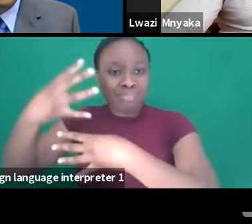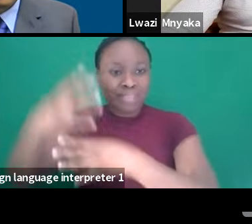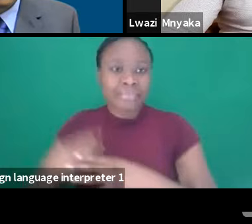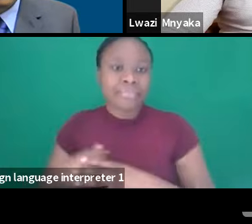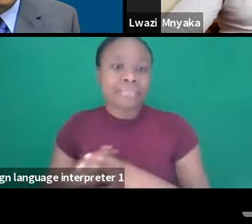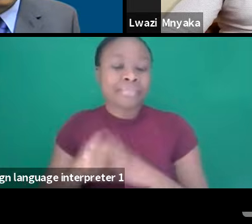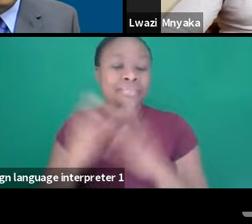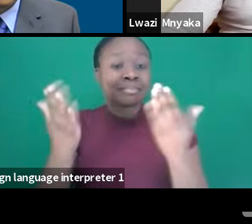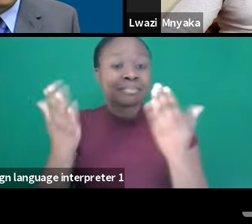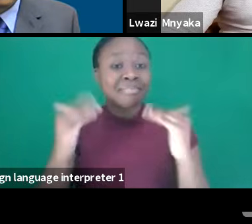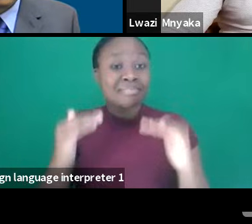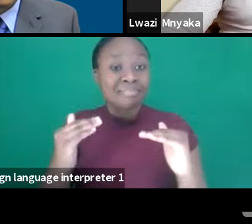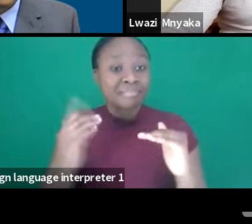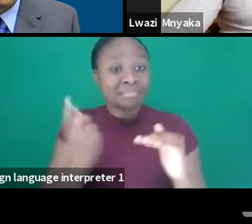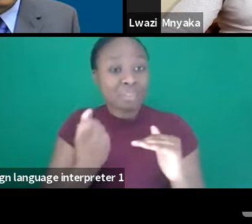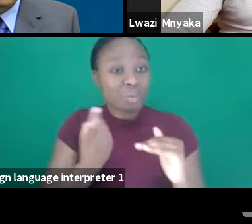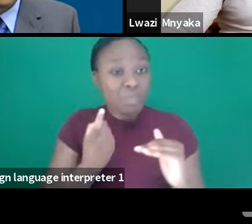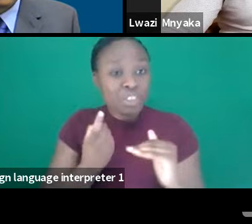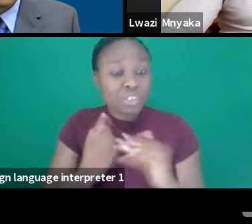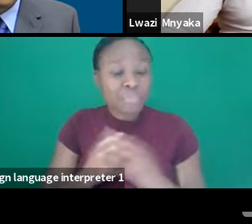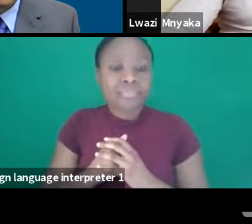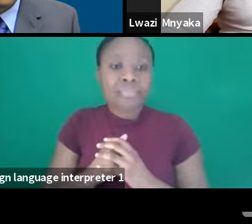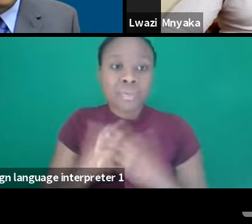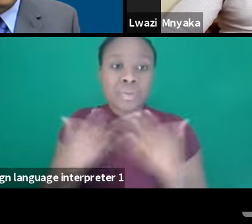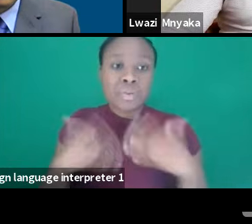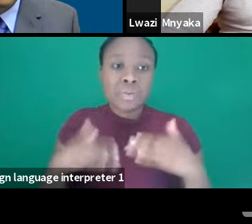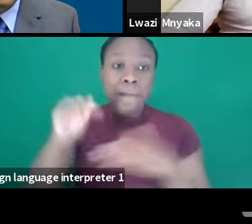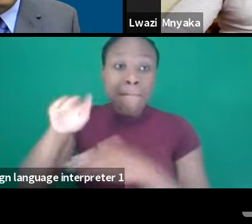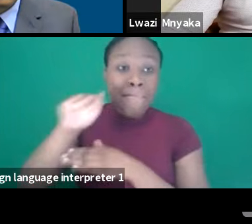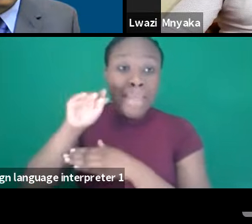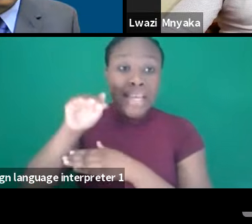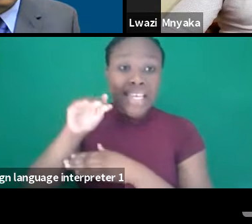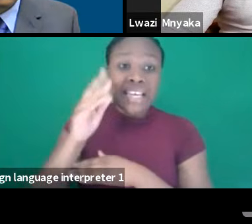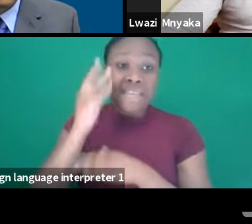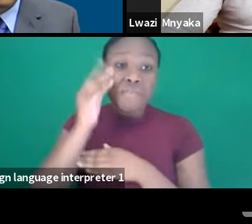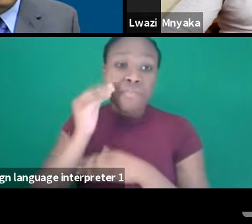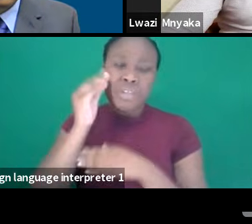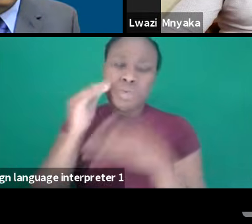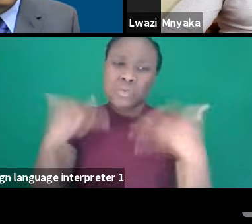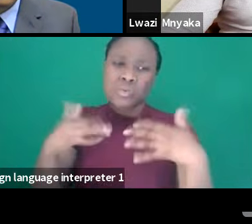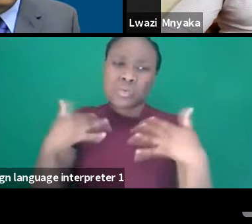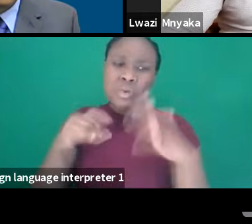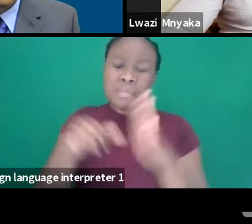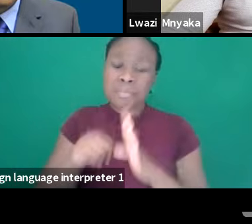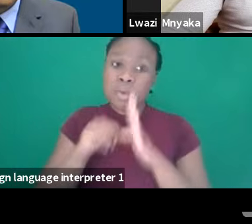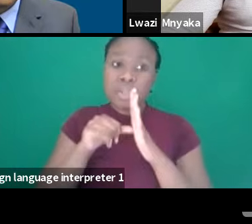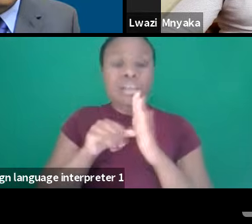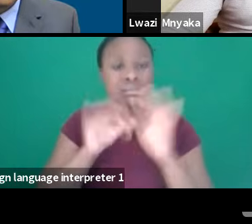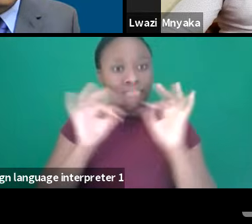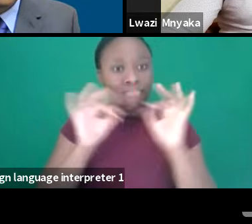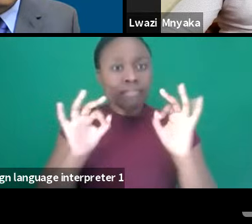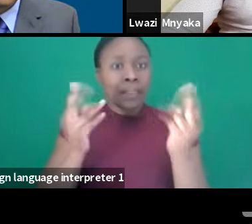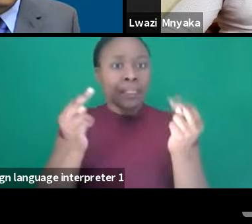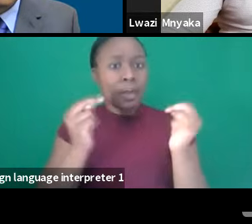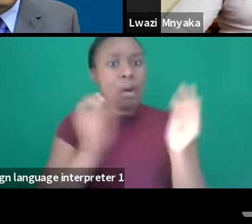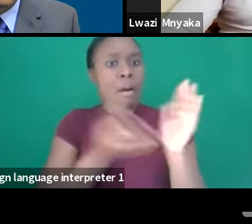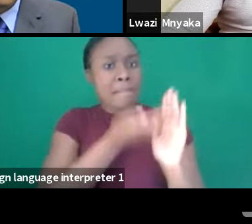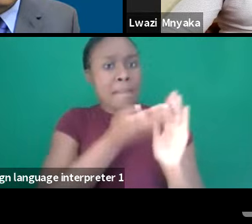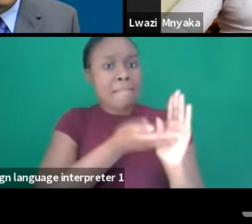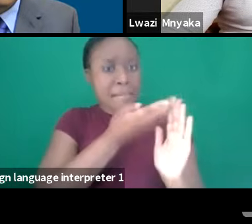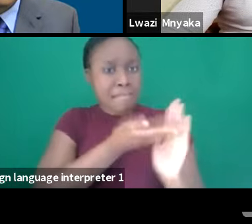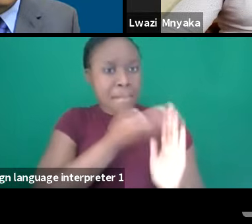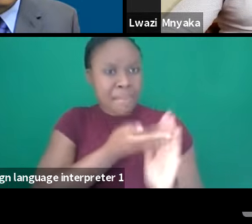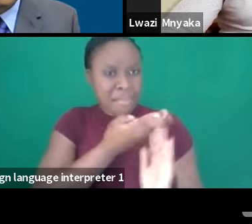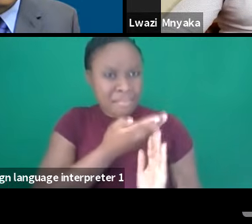it's important to update banking detail and representative. I want to understand why is it